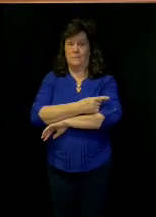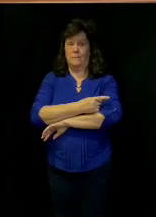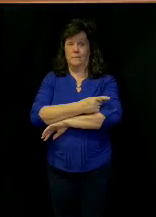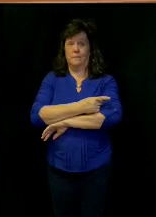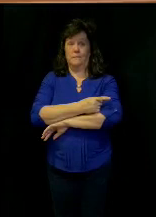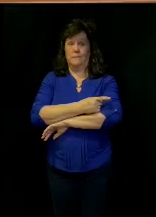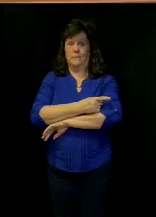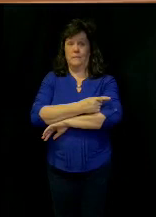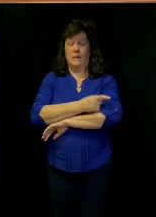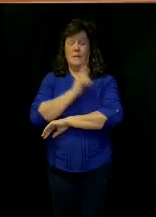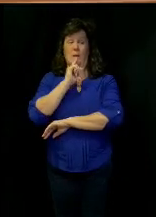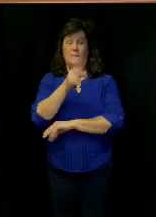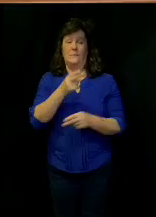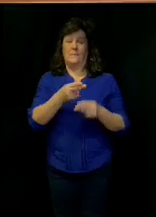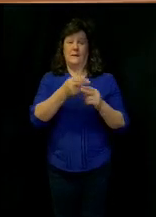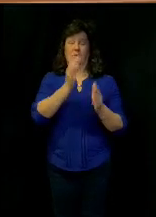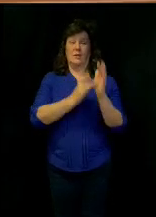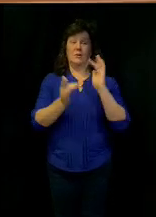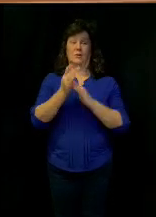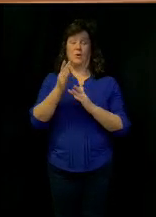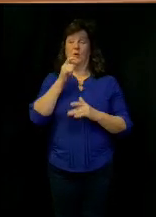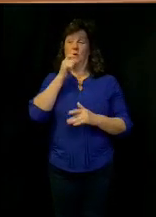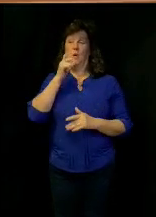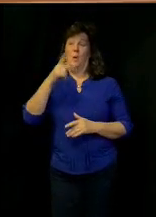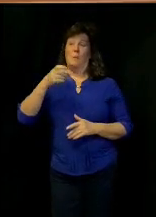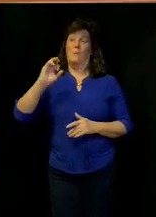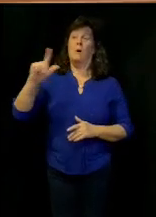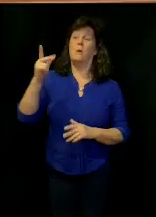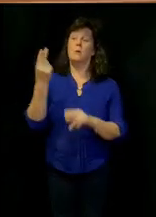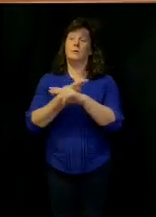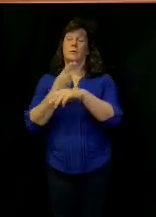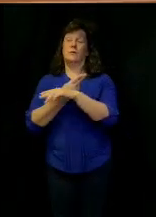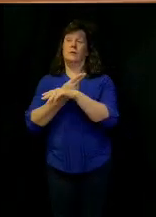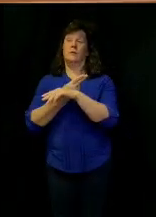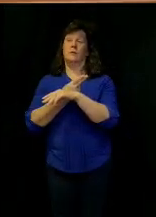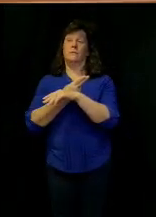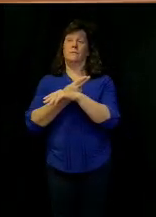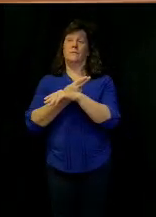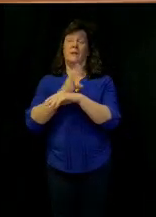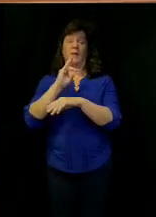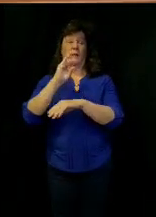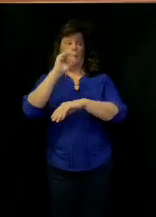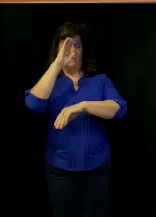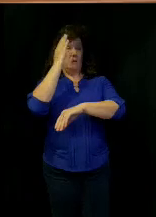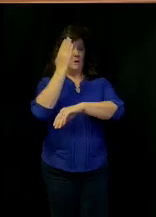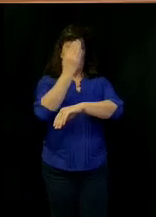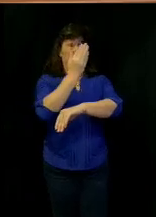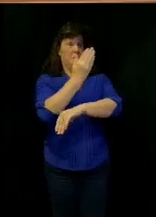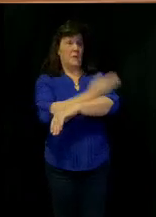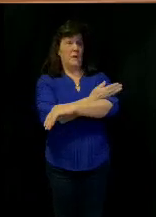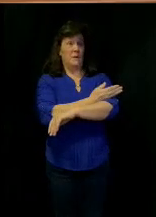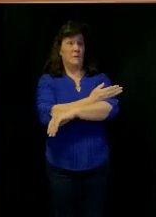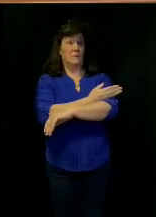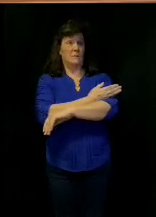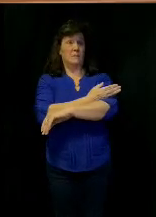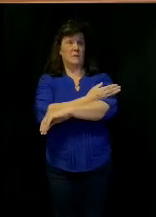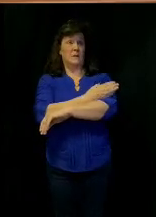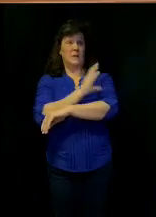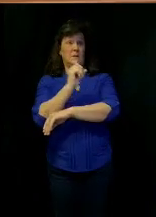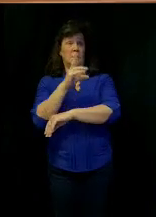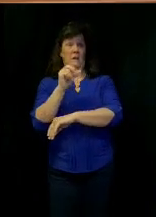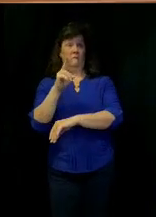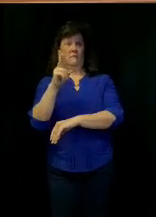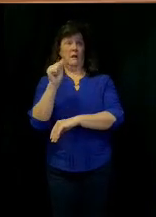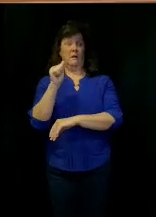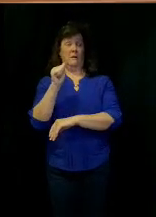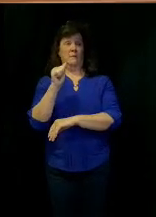So I command you in the name of Jesus, whom Paul preaches, to come out. Verse 14, seven sons of Sceva, a leading priest, were doing this. But one time